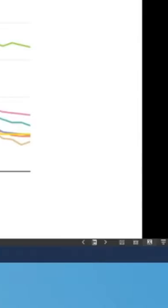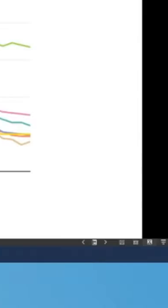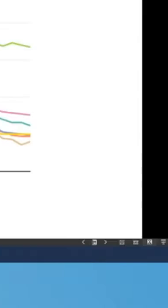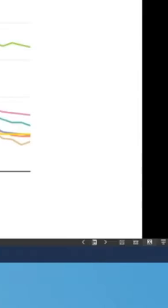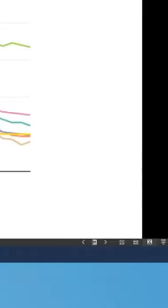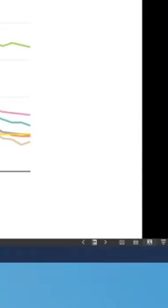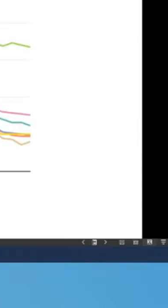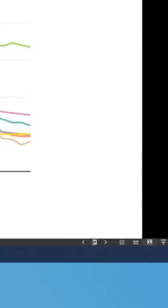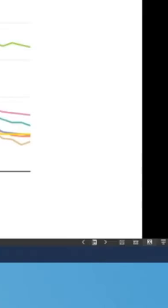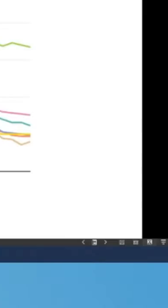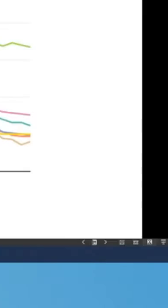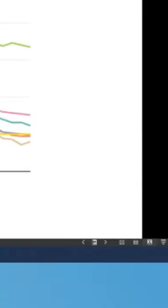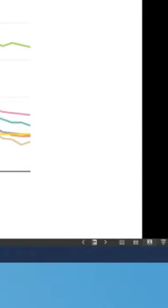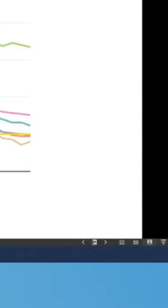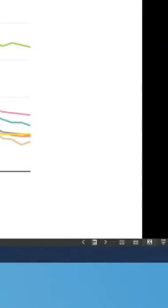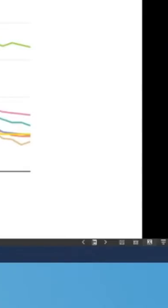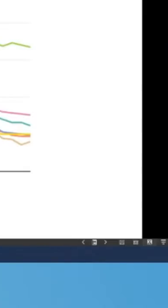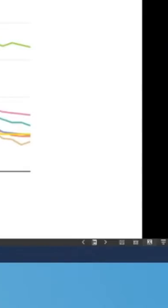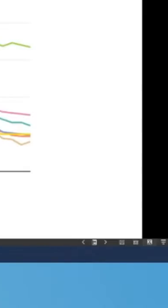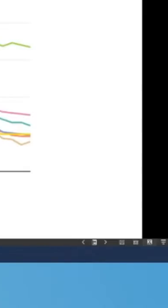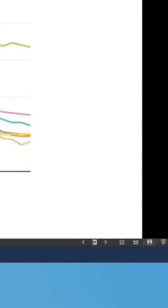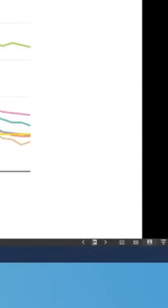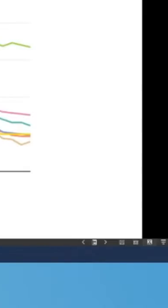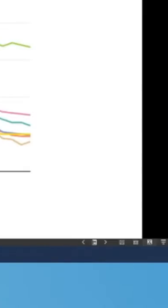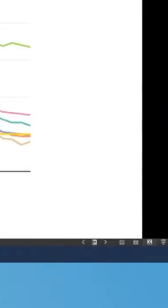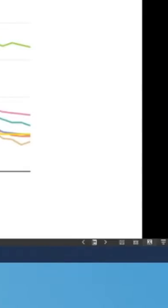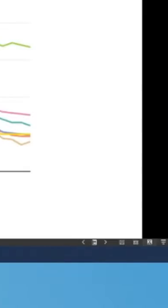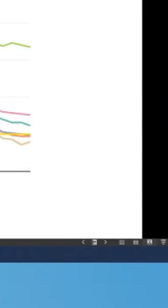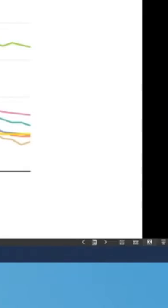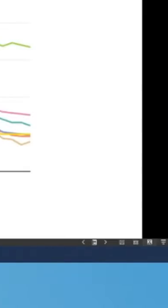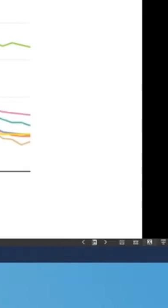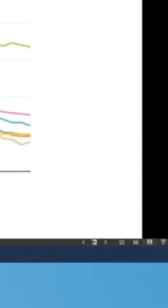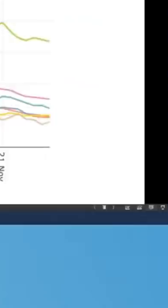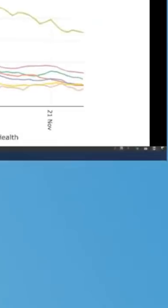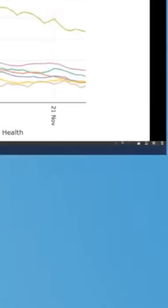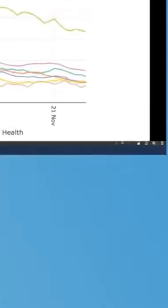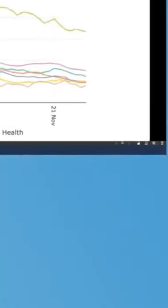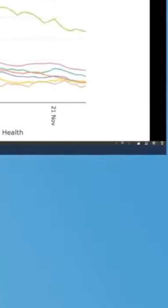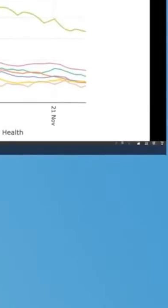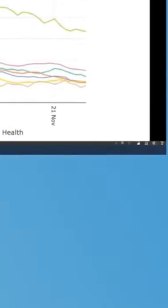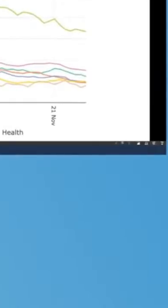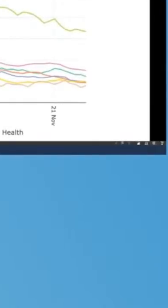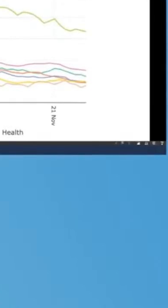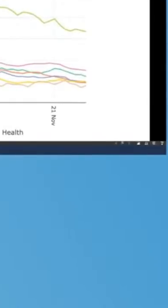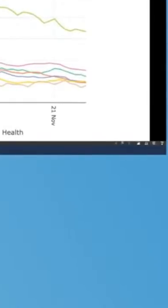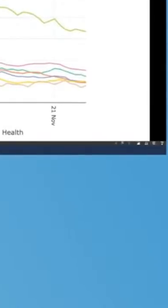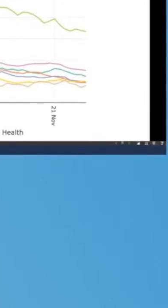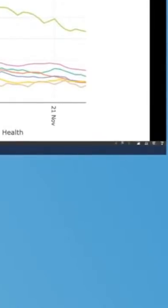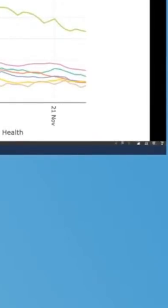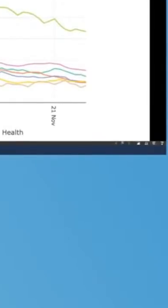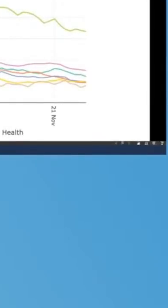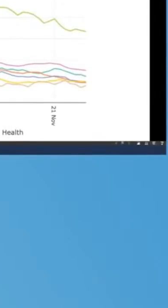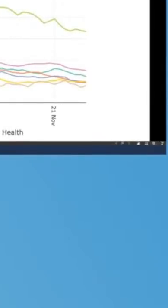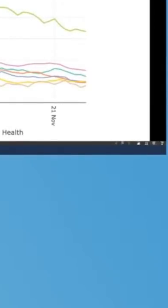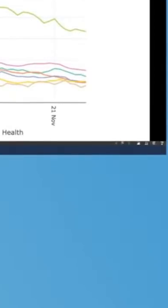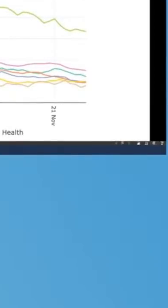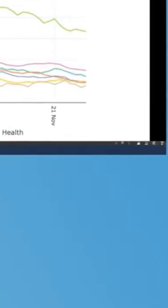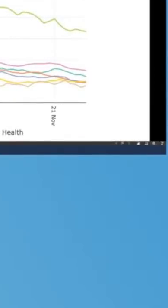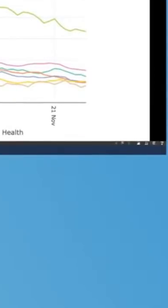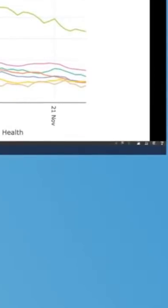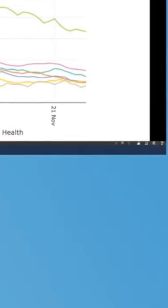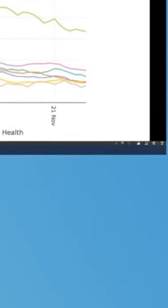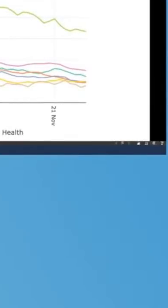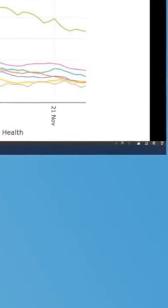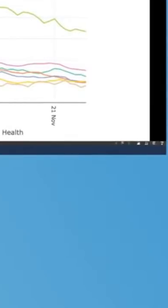situation where the kids are dominating this. There are such simple things we can be doing to protecting them. We can remove all the mask exemptions. Those max exemptions